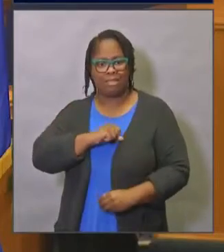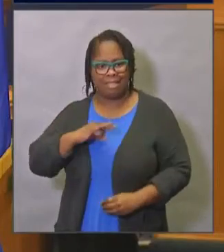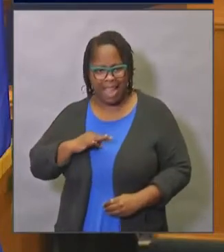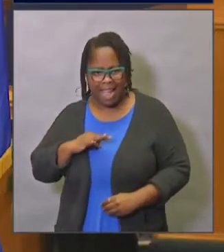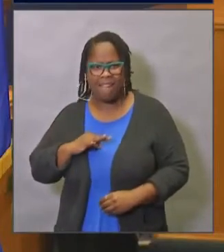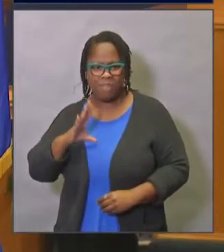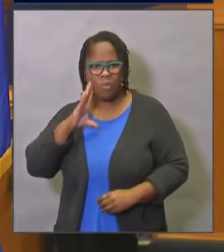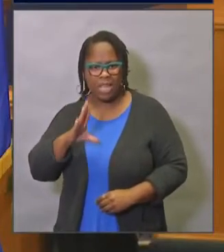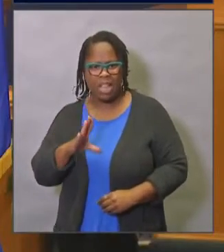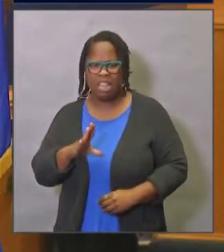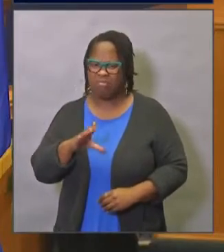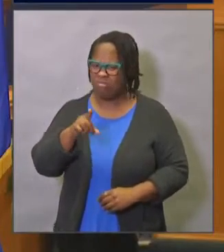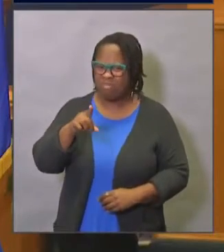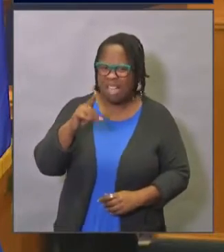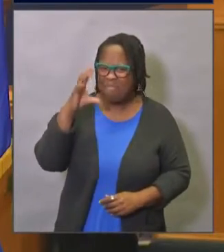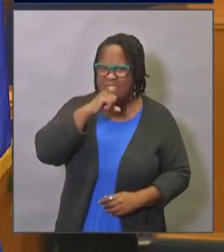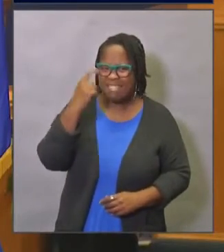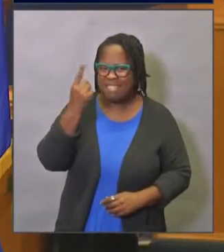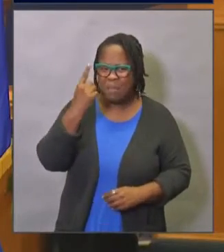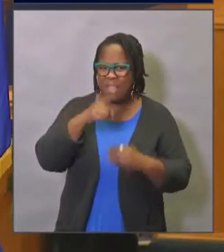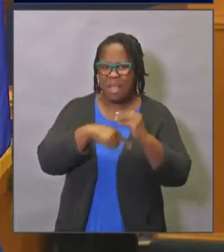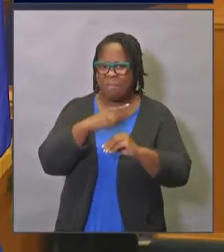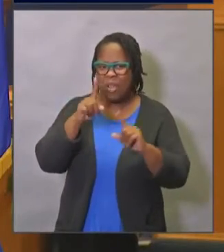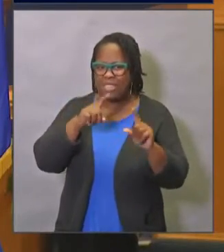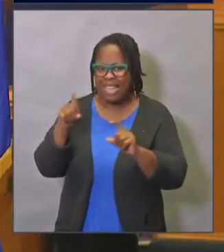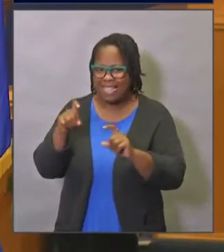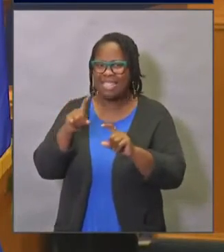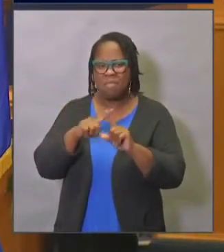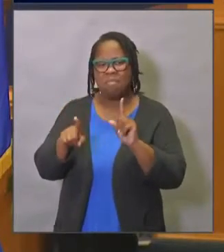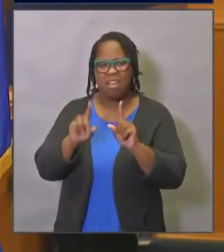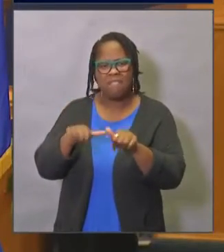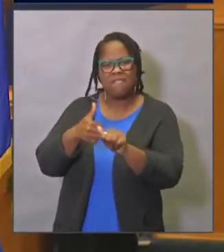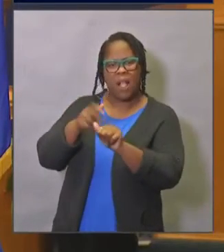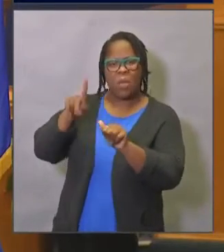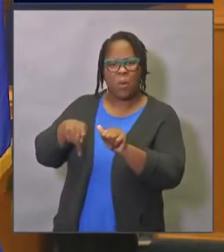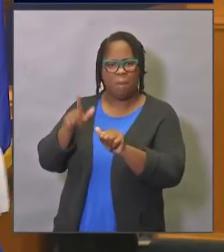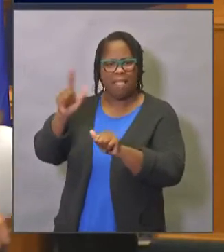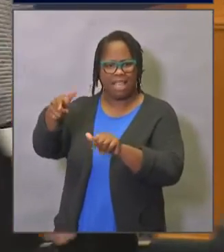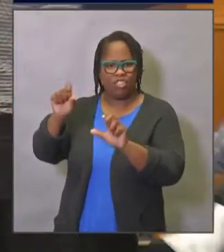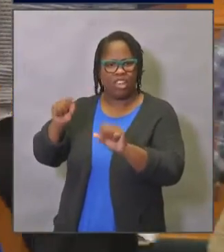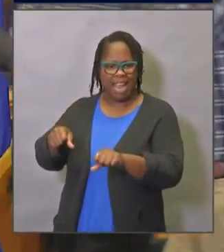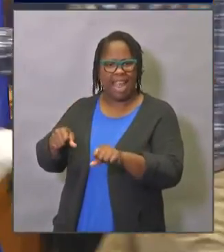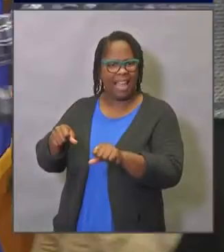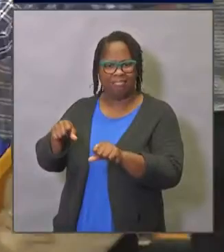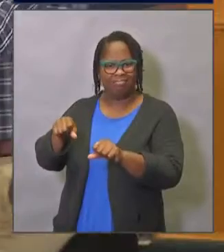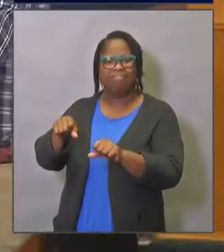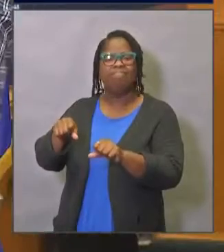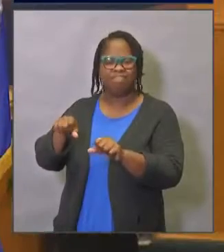on testing, but if you want to follow up with us after, just let us know. We'll take the next question.